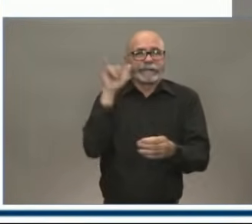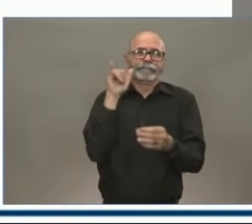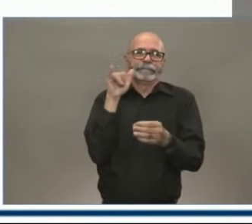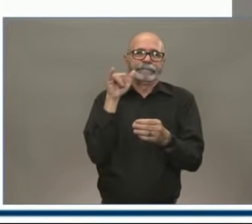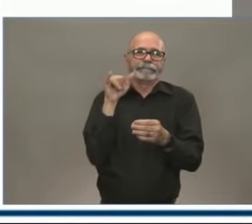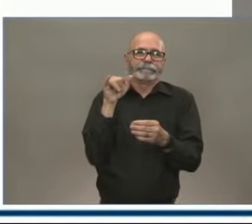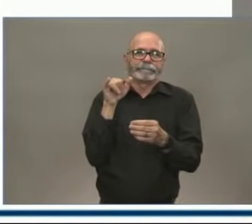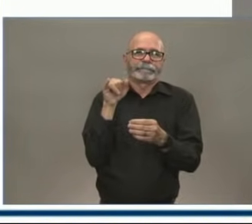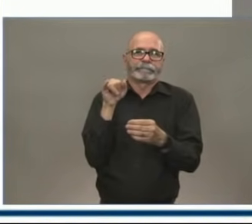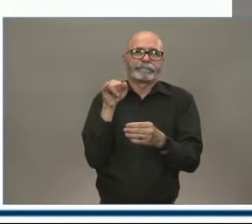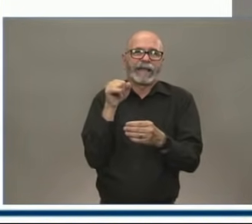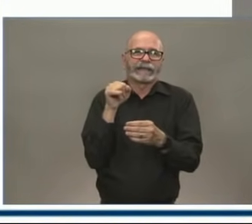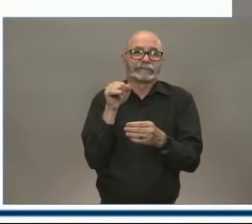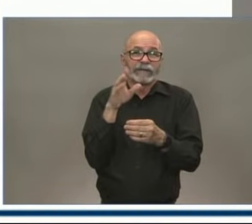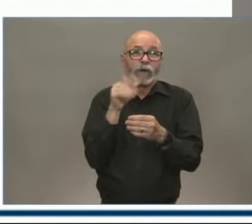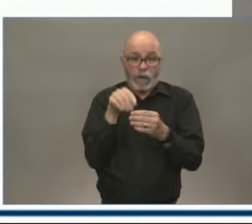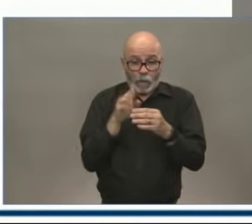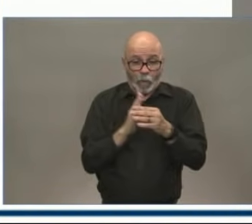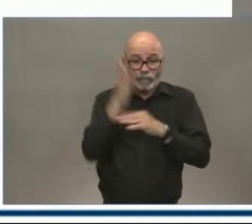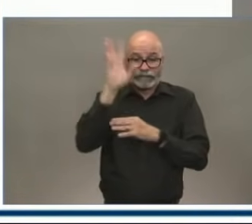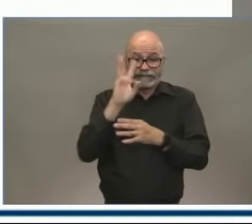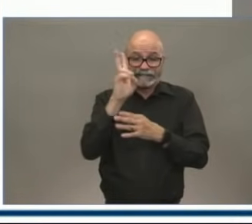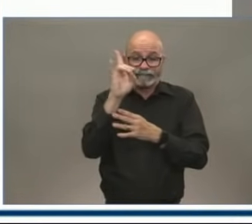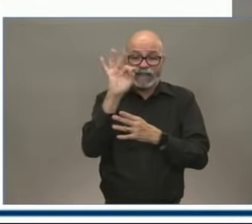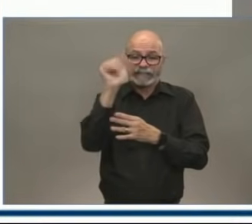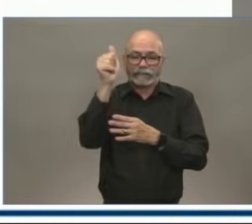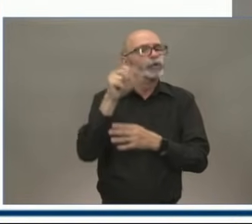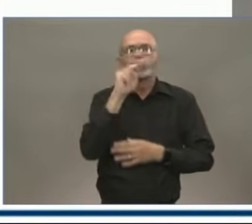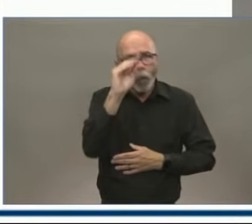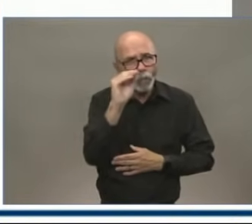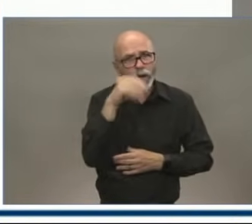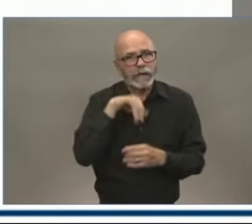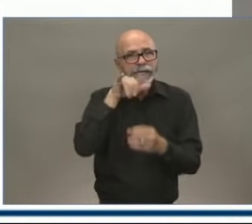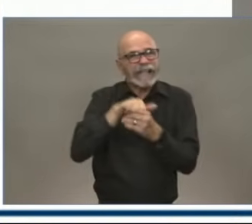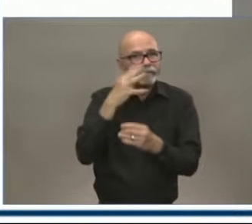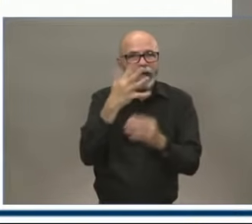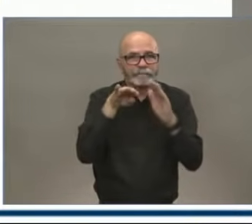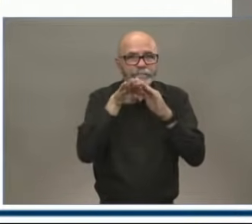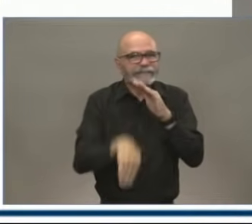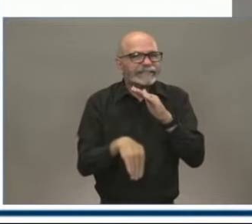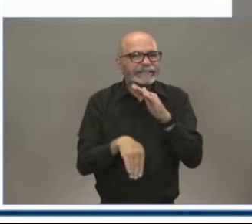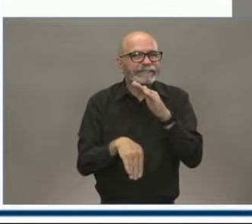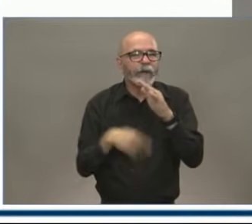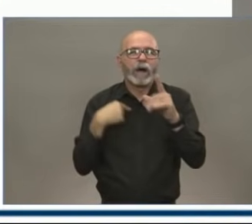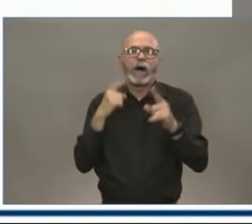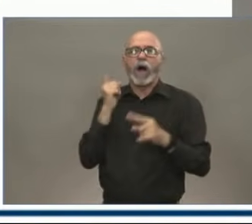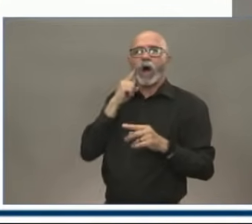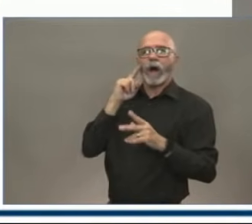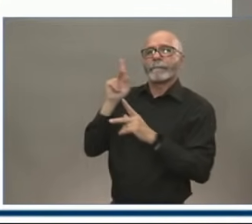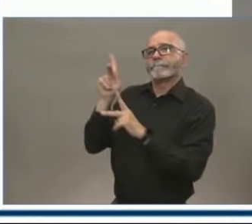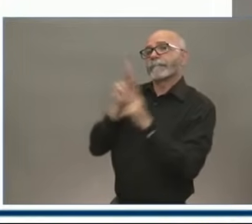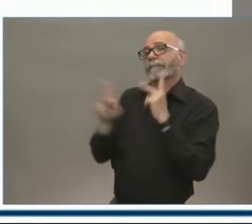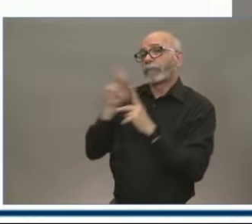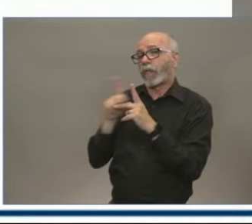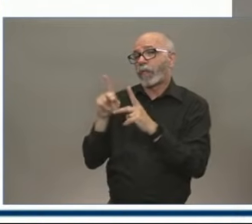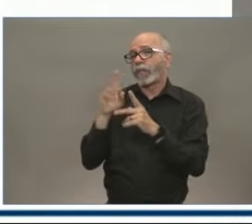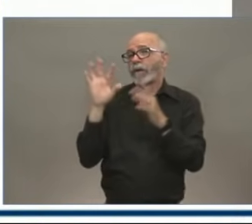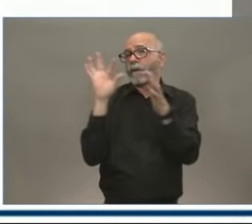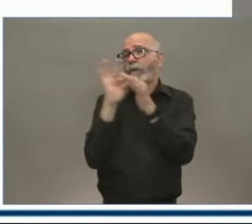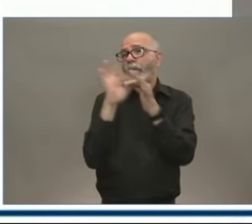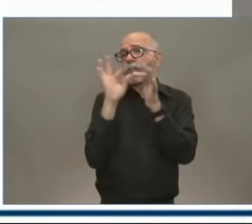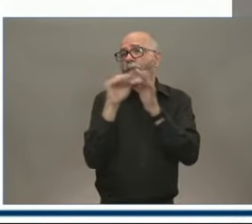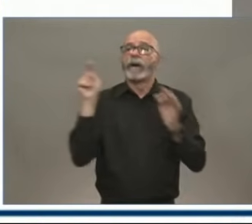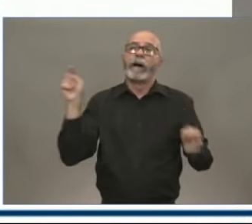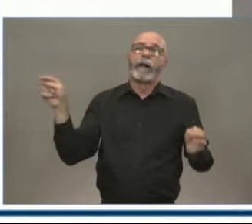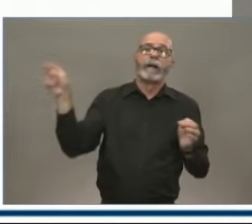than 5 additional guests. We're also getting reports in government that people are coming into our Access